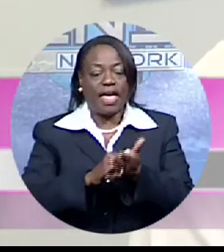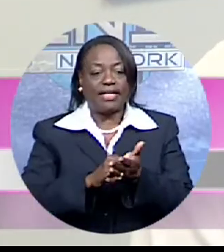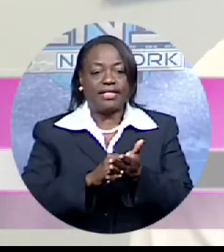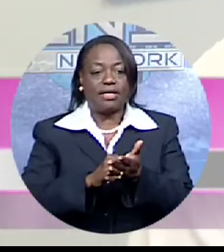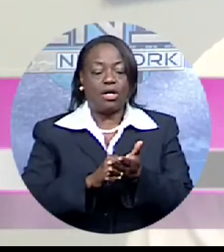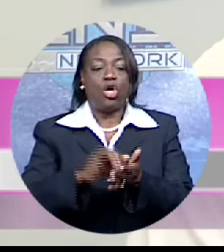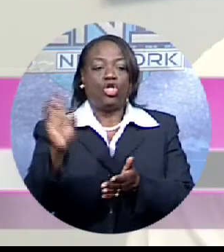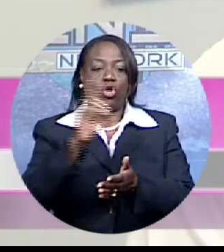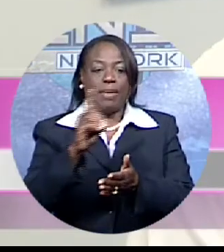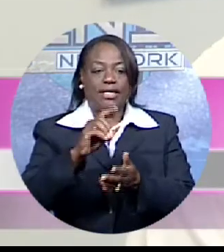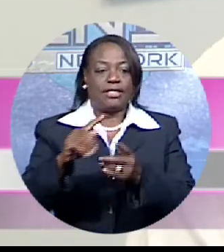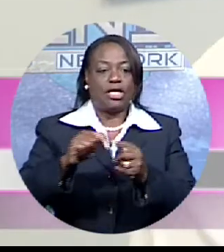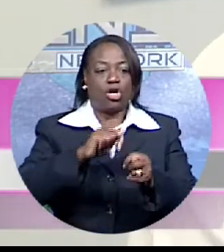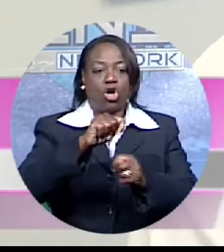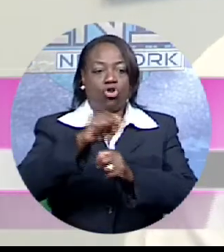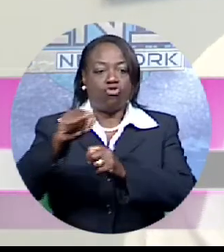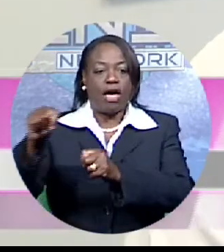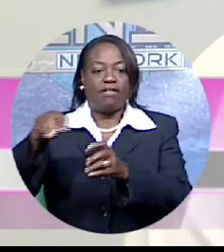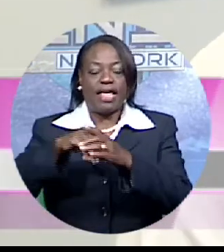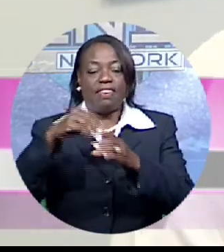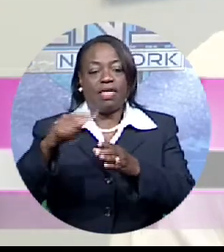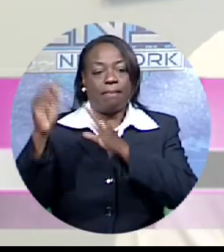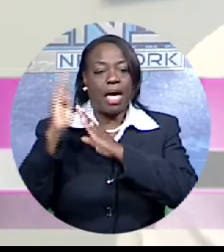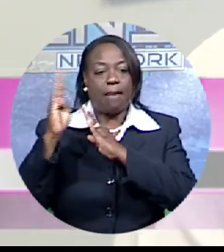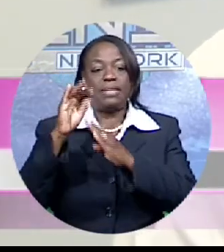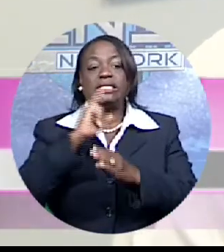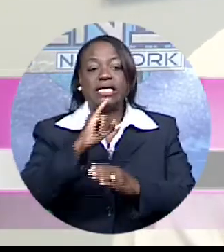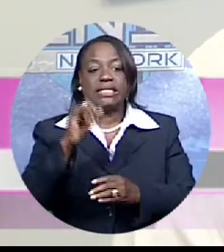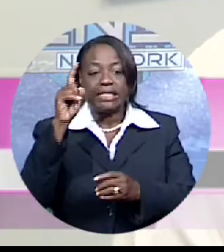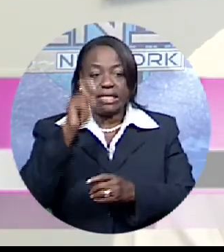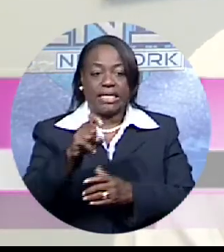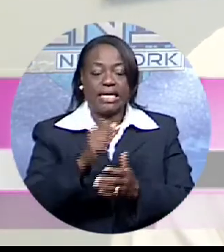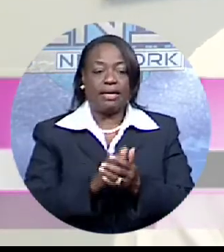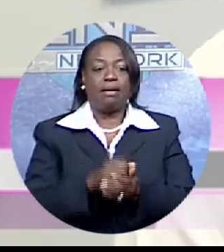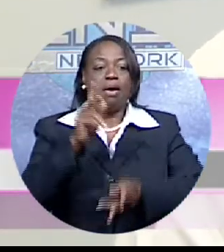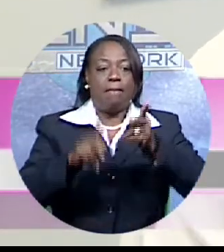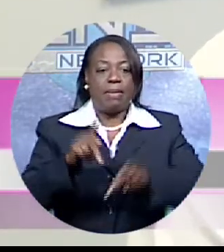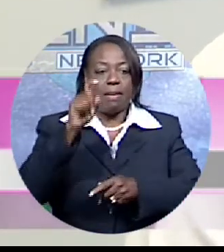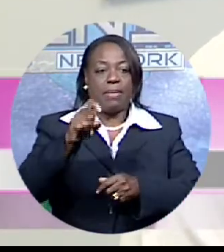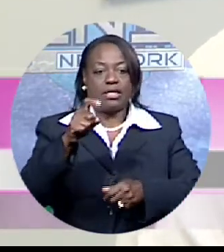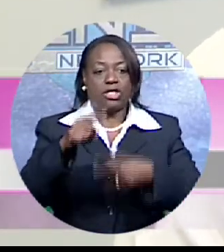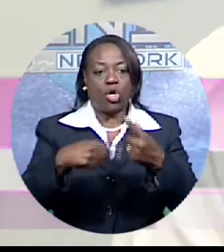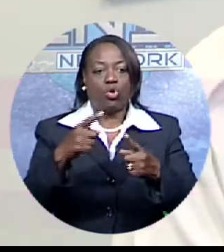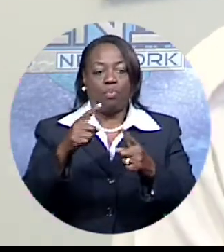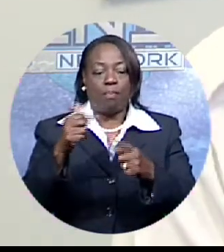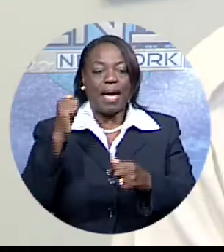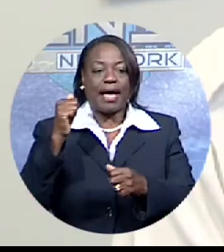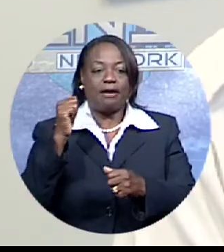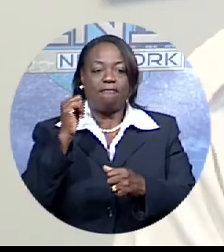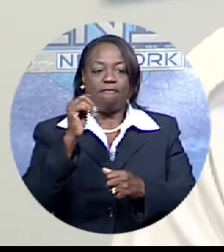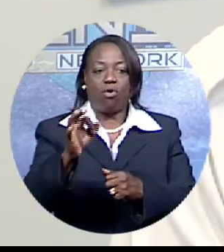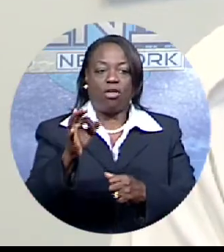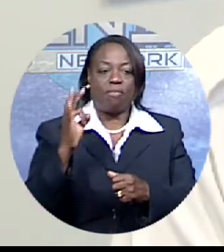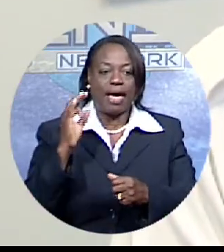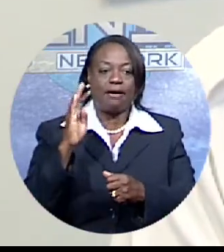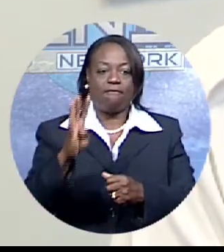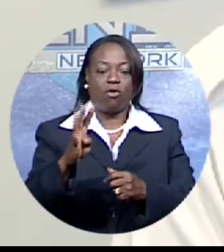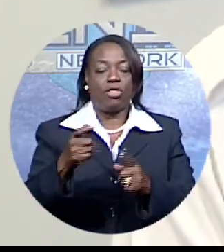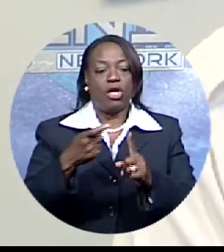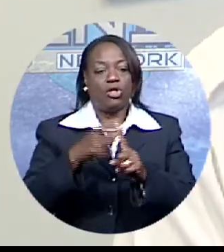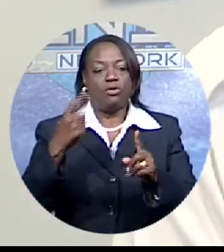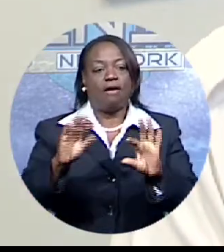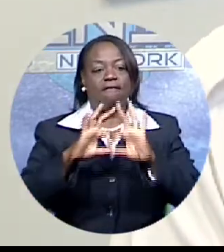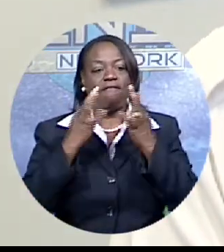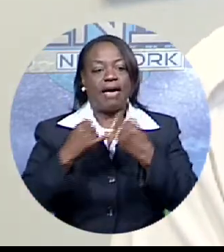is an essential service. People have to go back and forth to the family islands for businesses in Freeport or Nassau. So